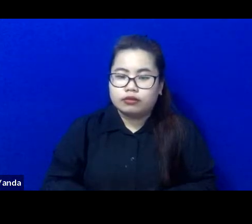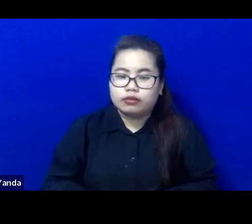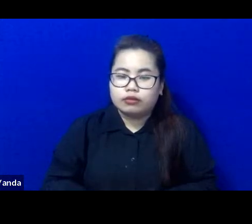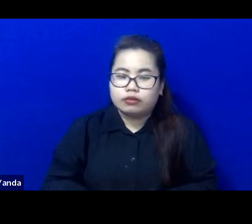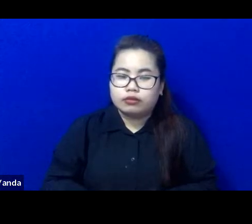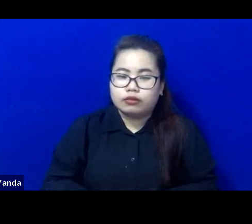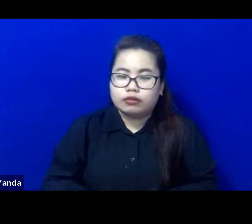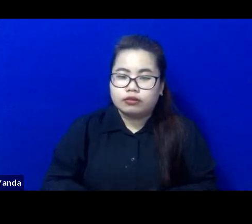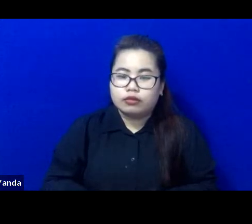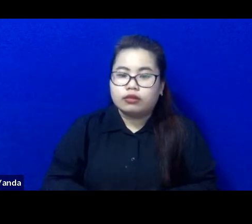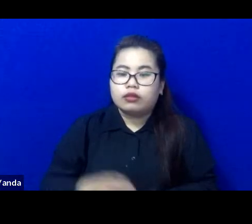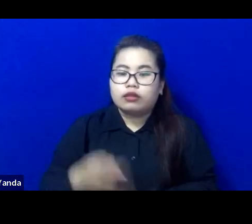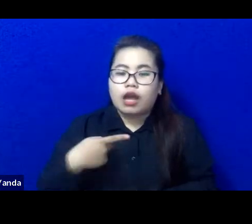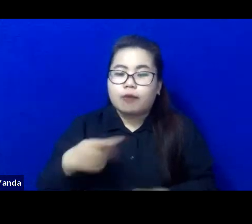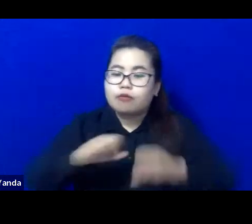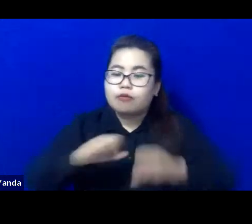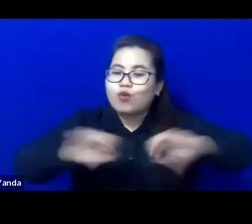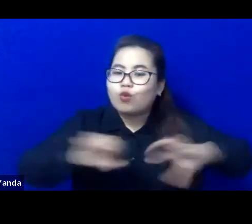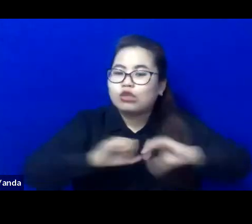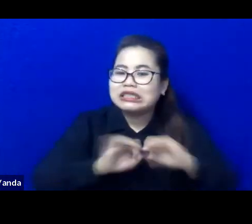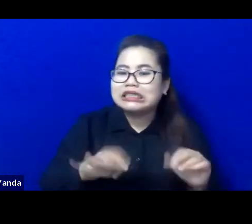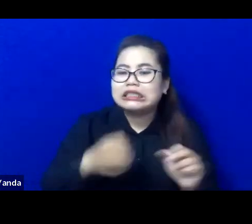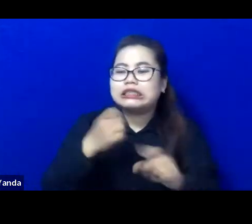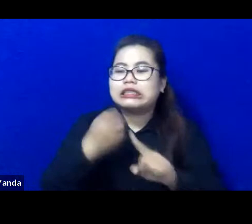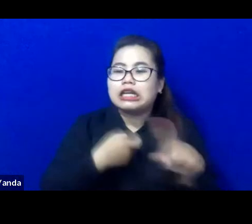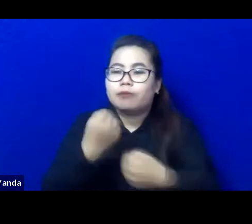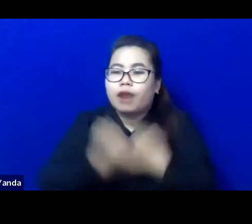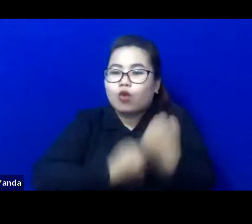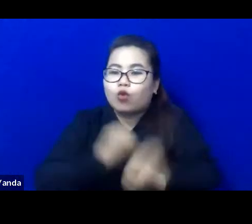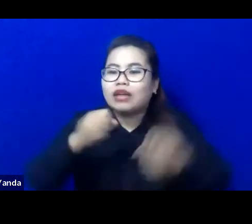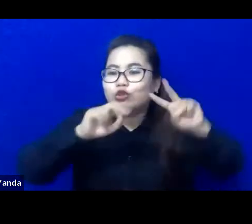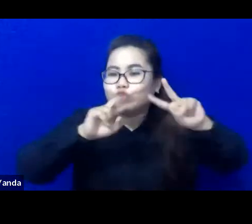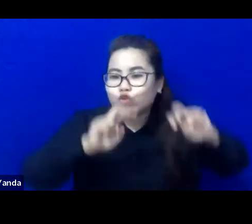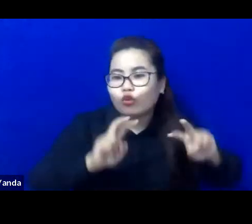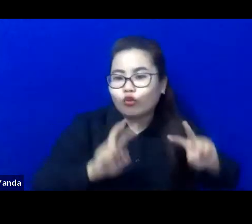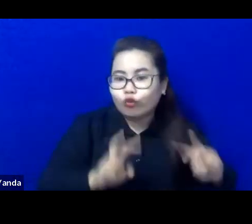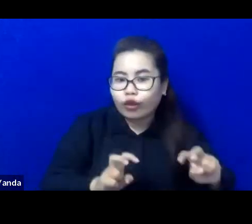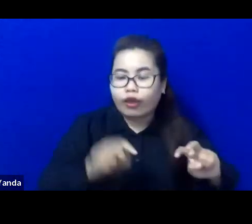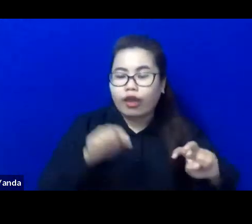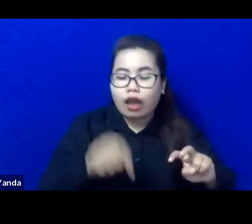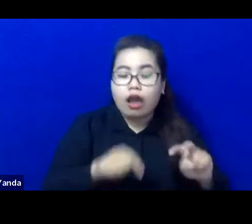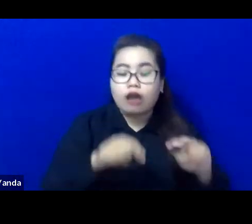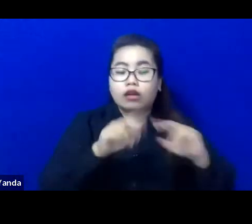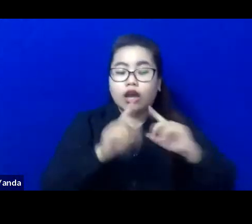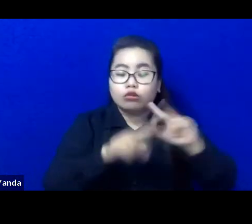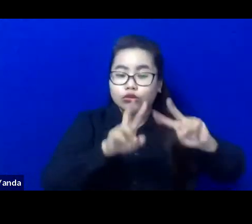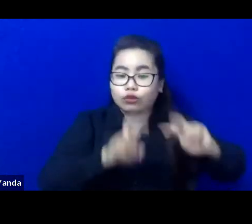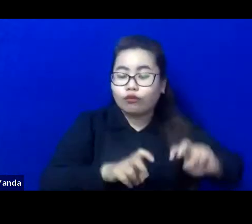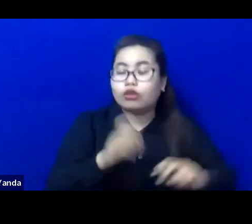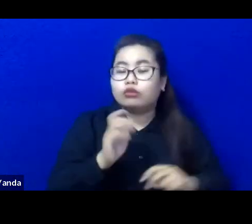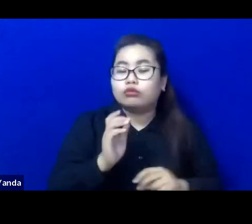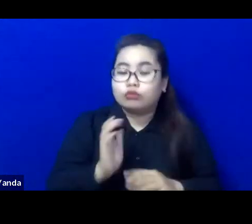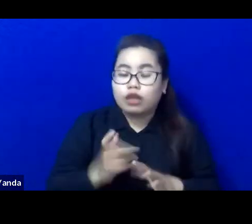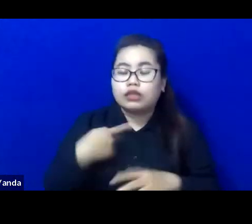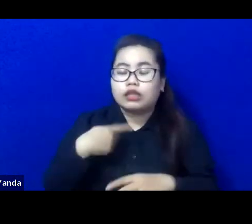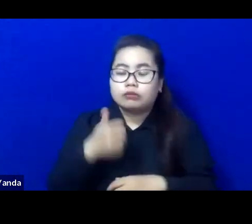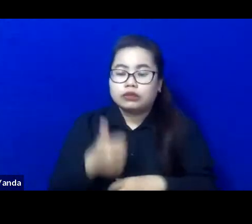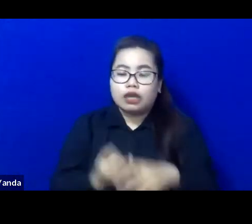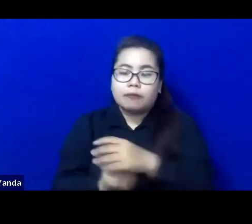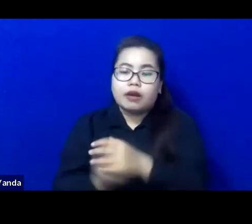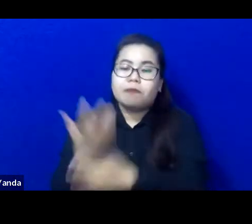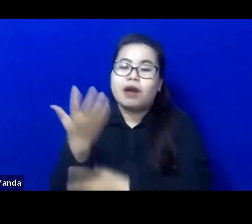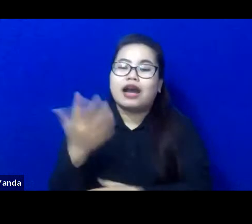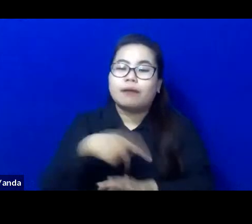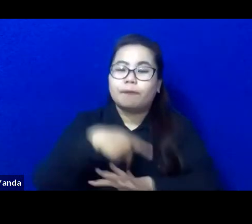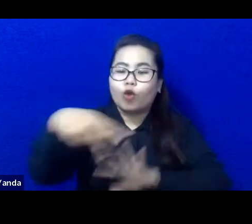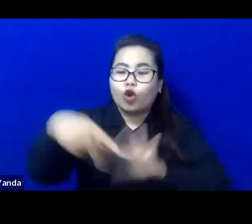these programs. And I think sharing is going to be really useful, and we're very open to doing that